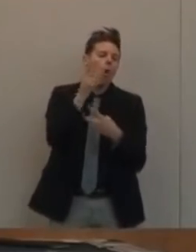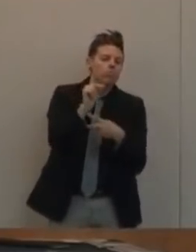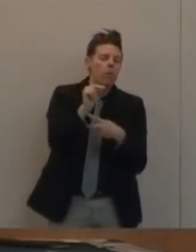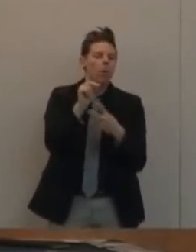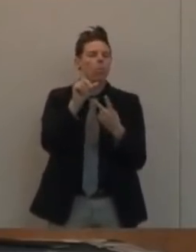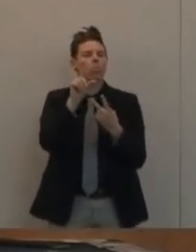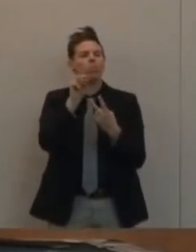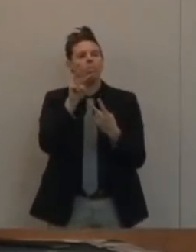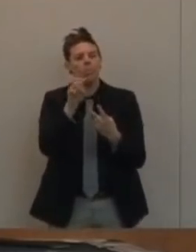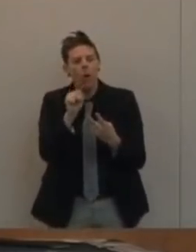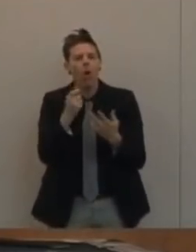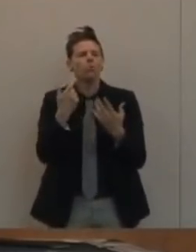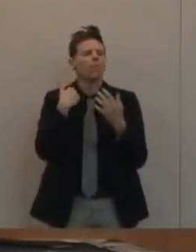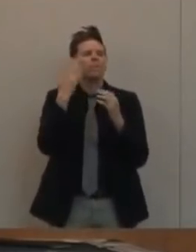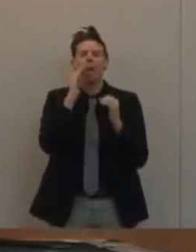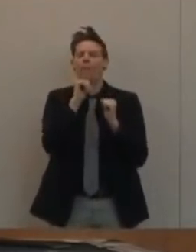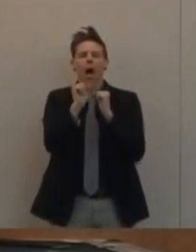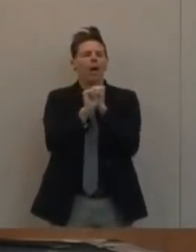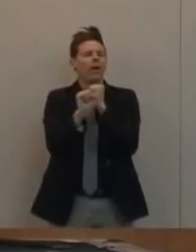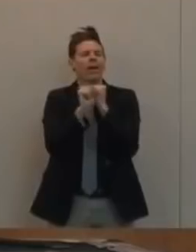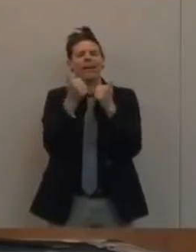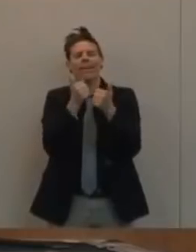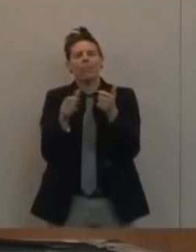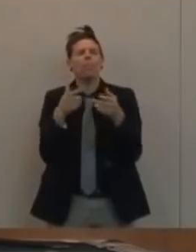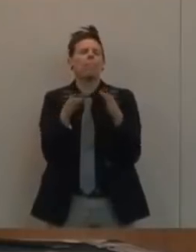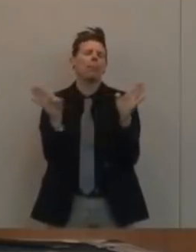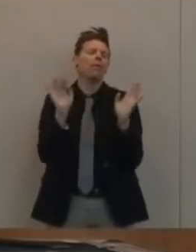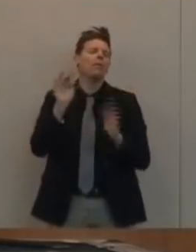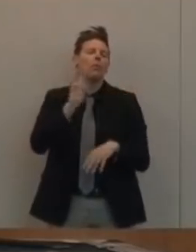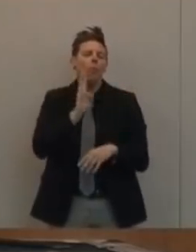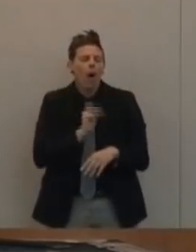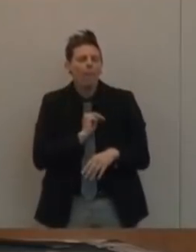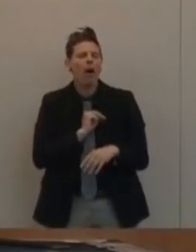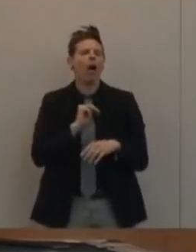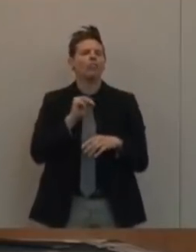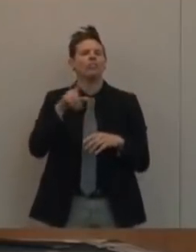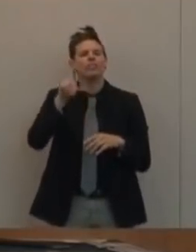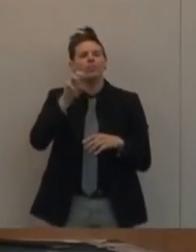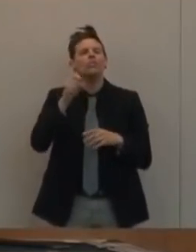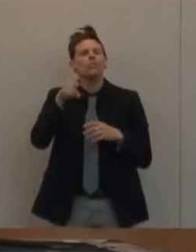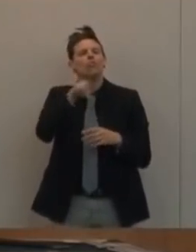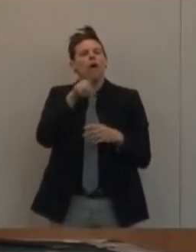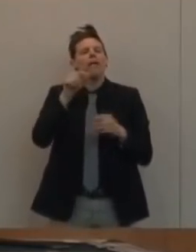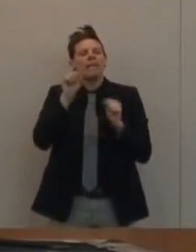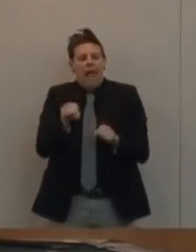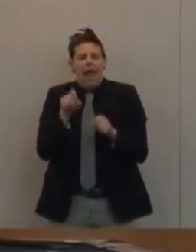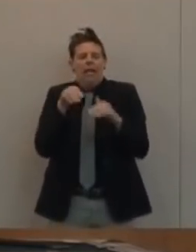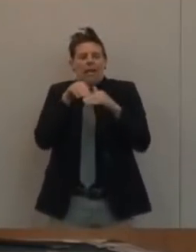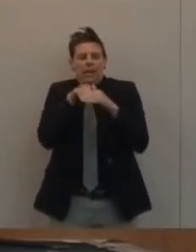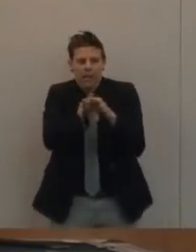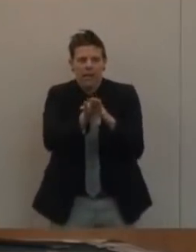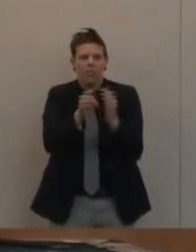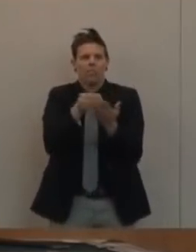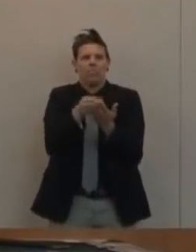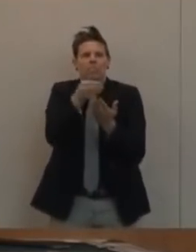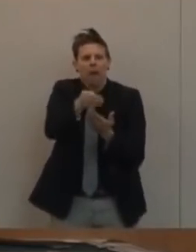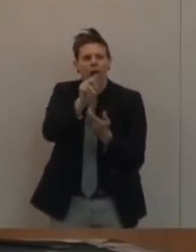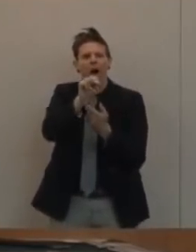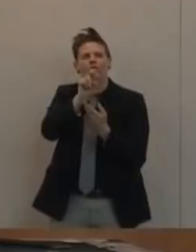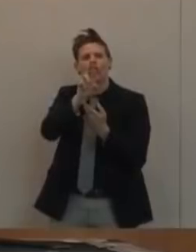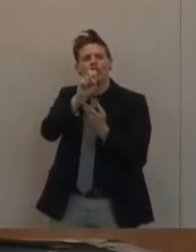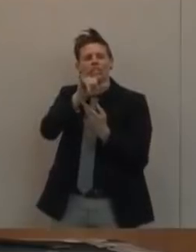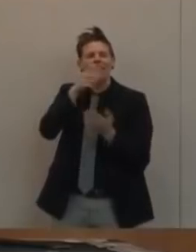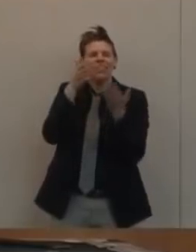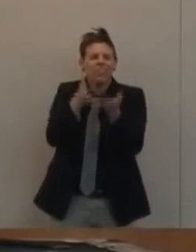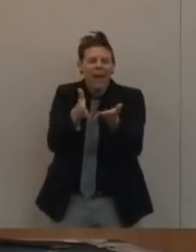to single them out. Walmart, Target, all have areas where you can buy nursery items, trees,